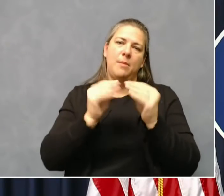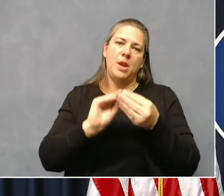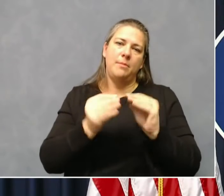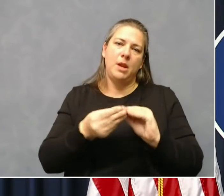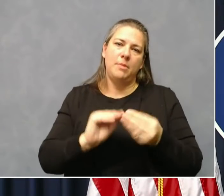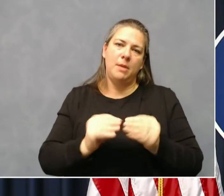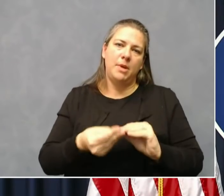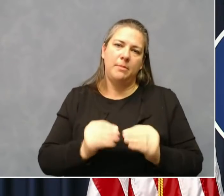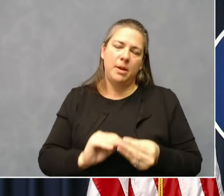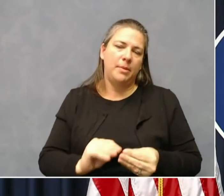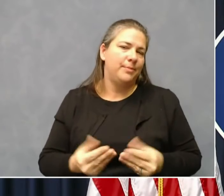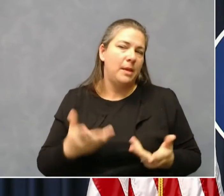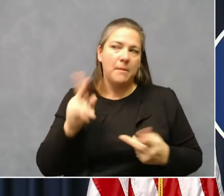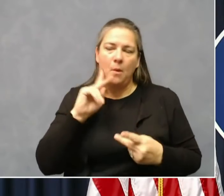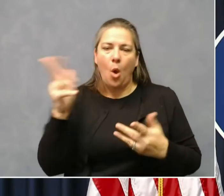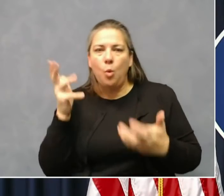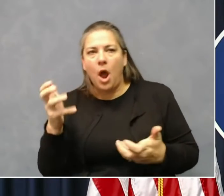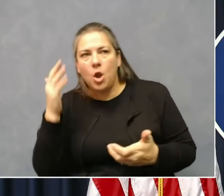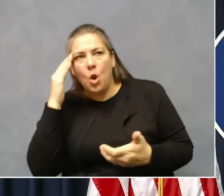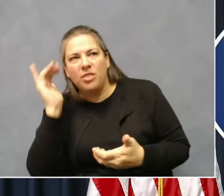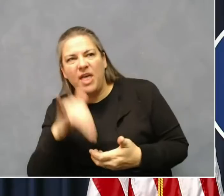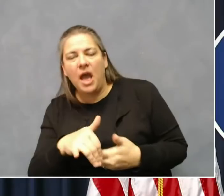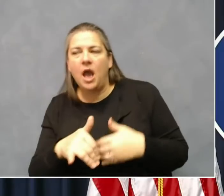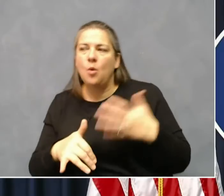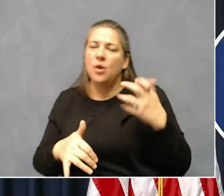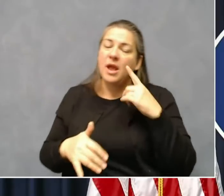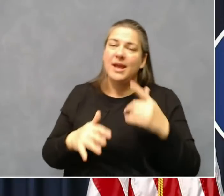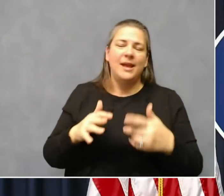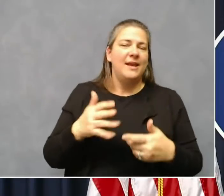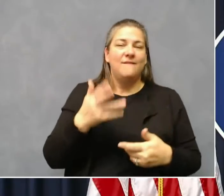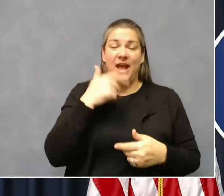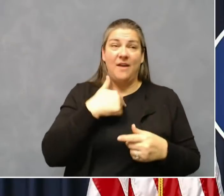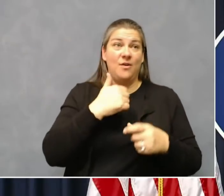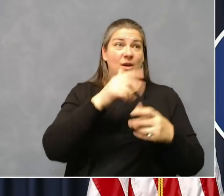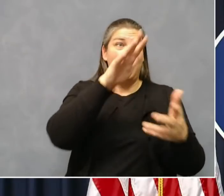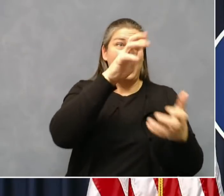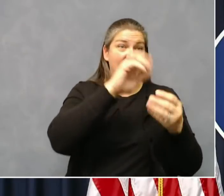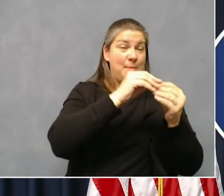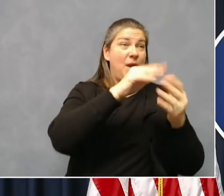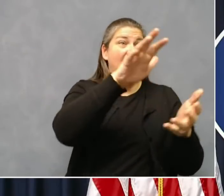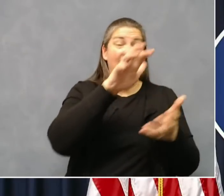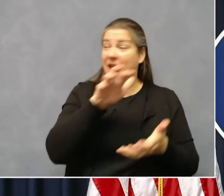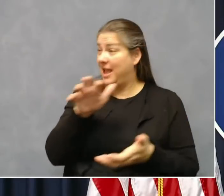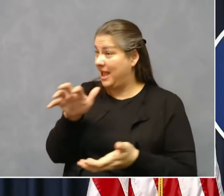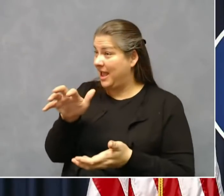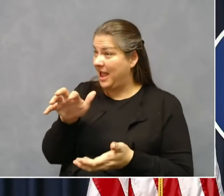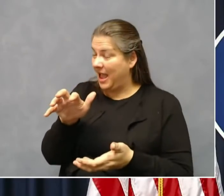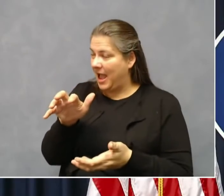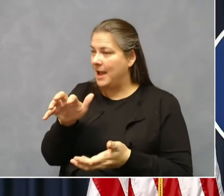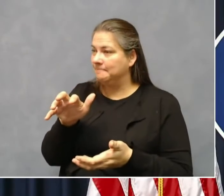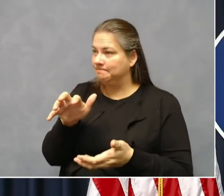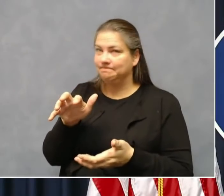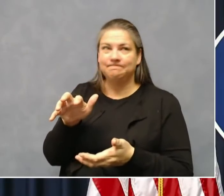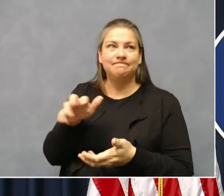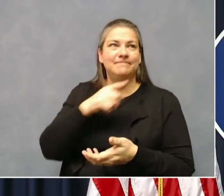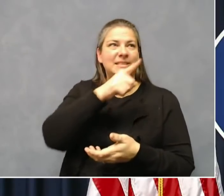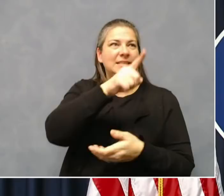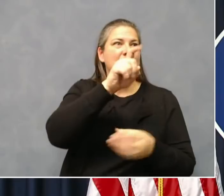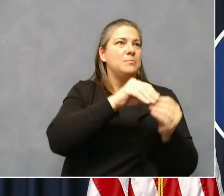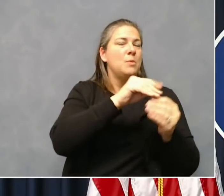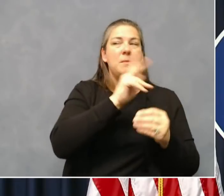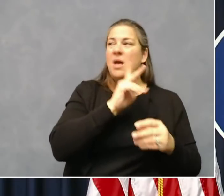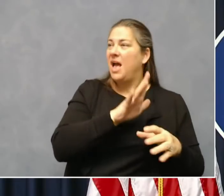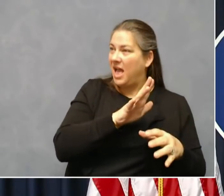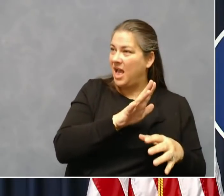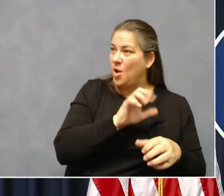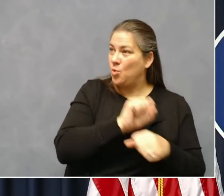every time we get a new set of data we want to provide, we got to take people off the jobs that they are already doing that are necessary to